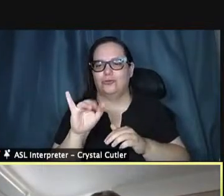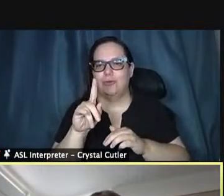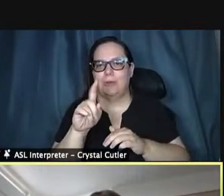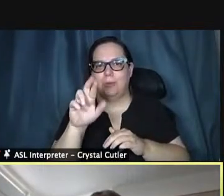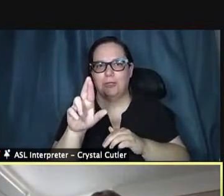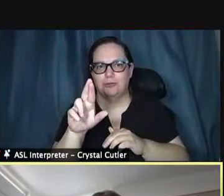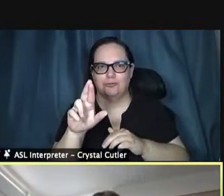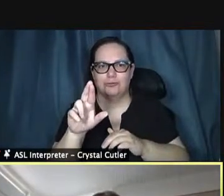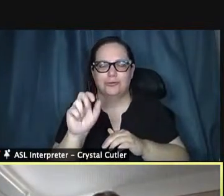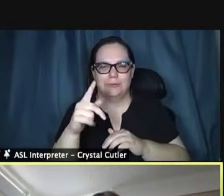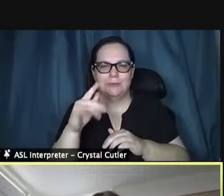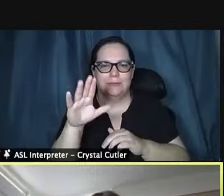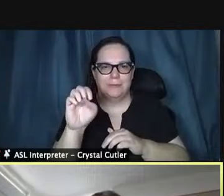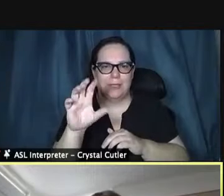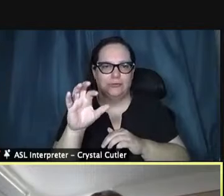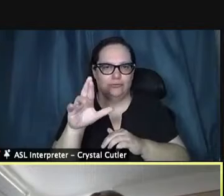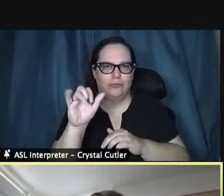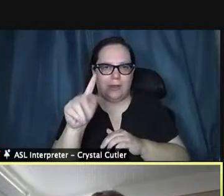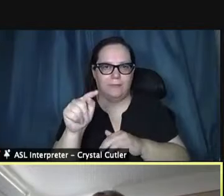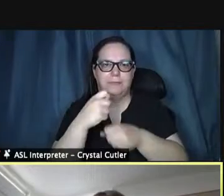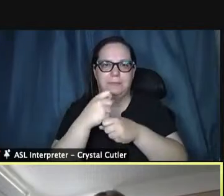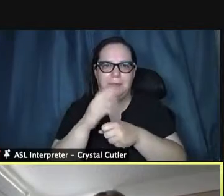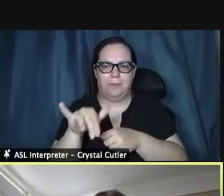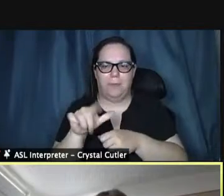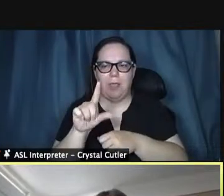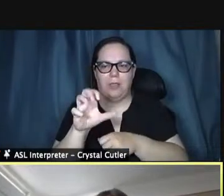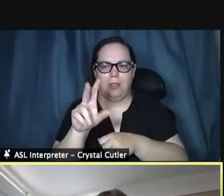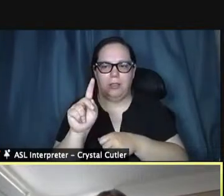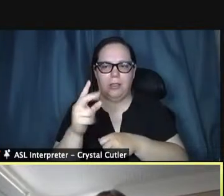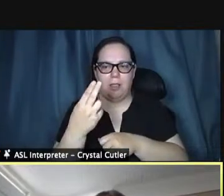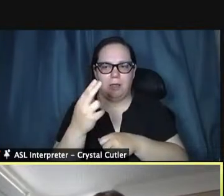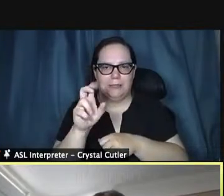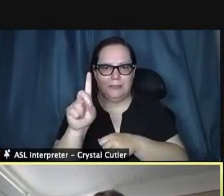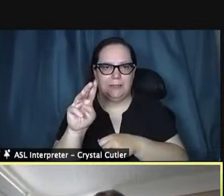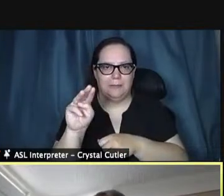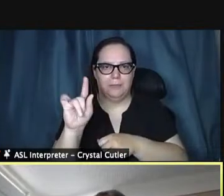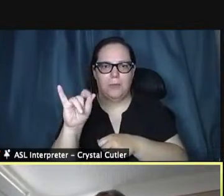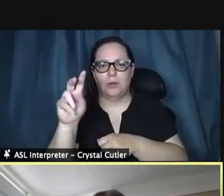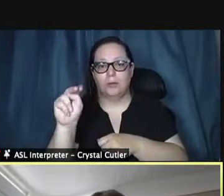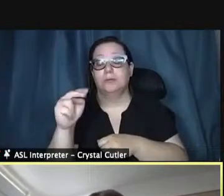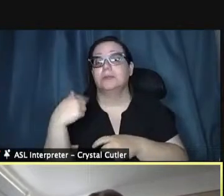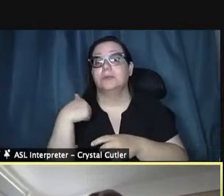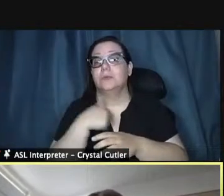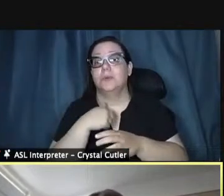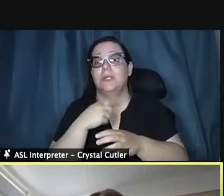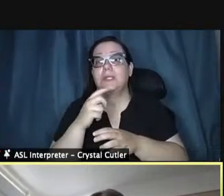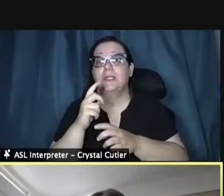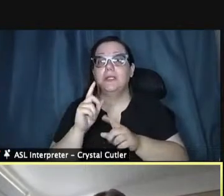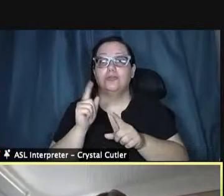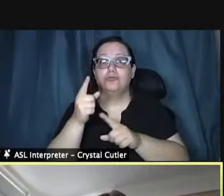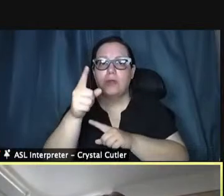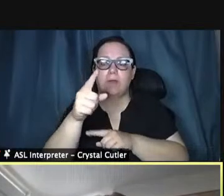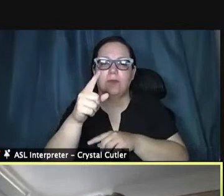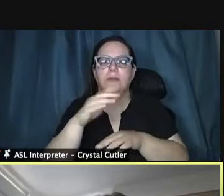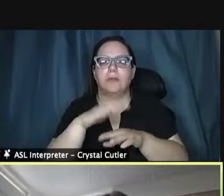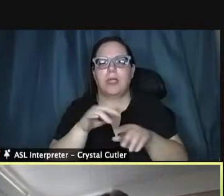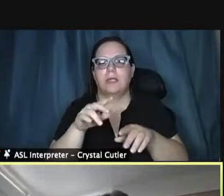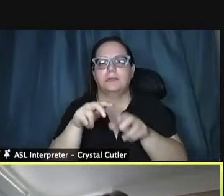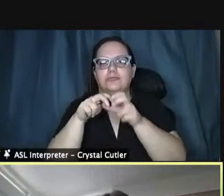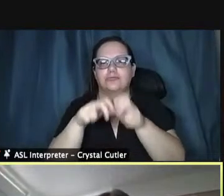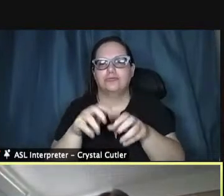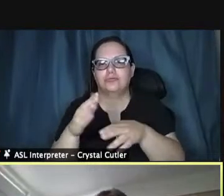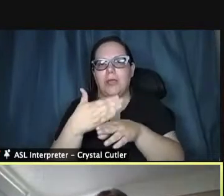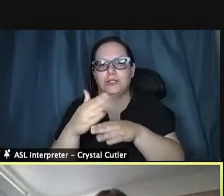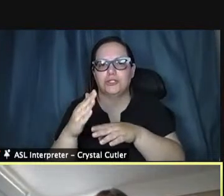Lockheed Martin. We travel to the moon as a rideshare mission on an ESPA Grande ring, and you can see